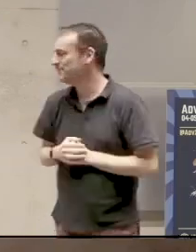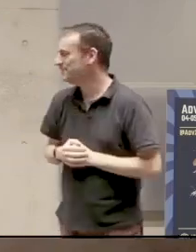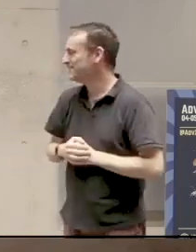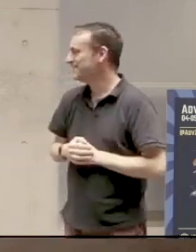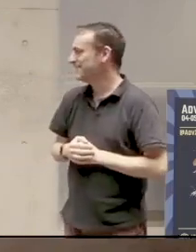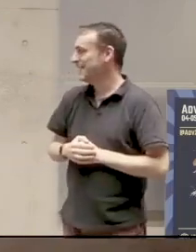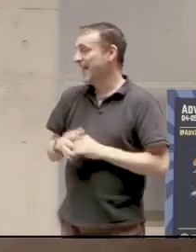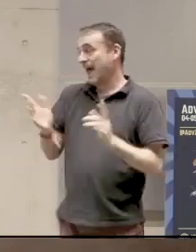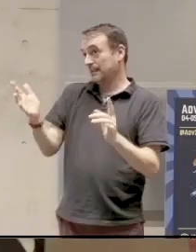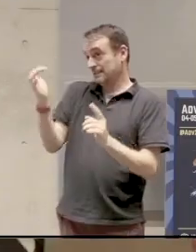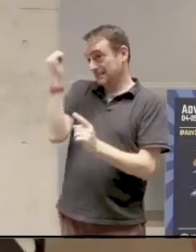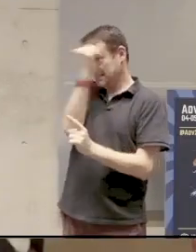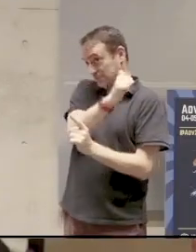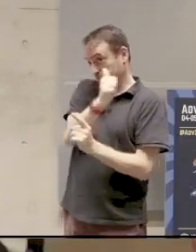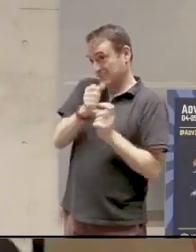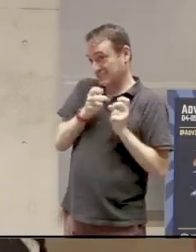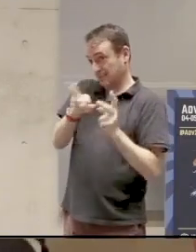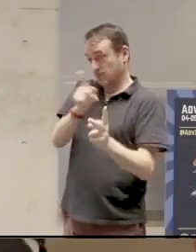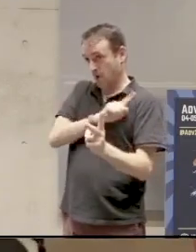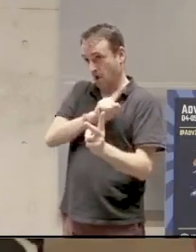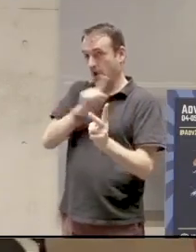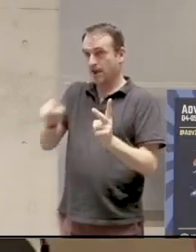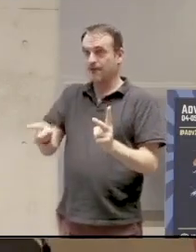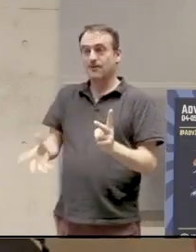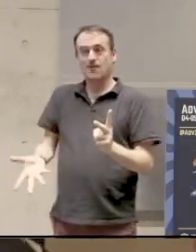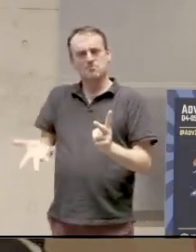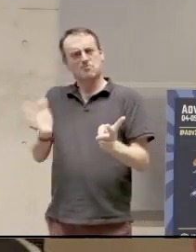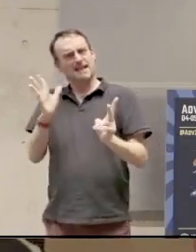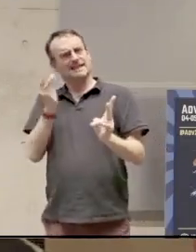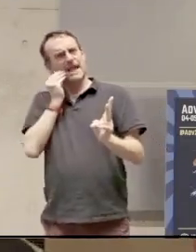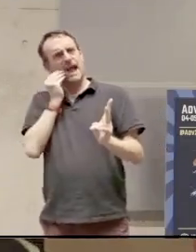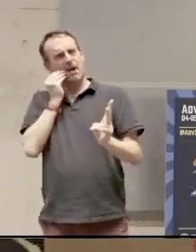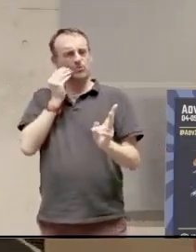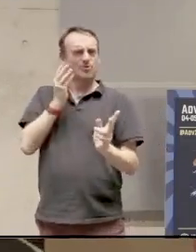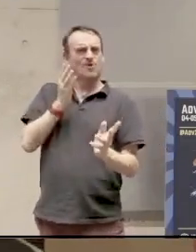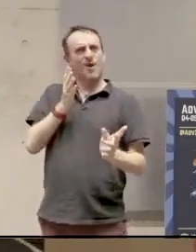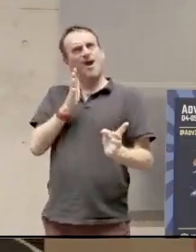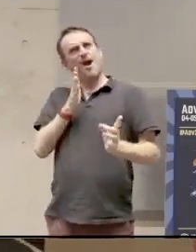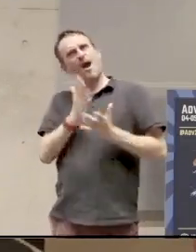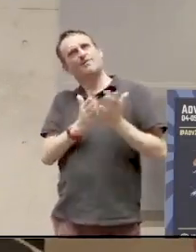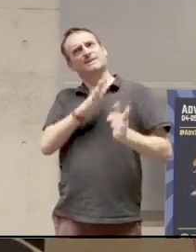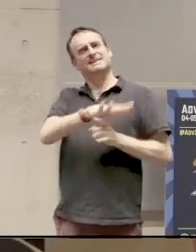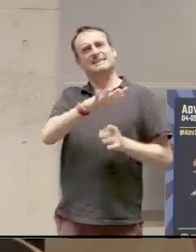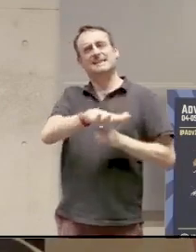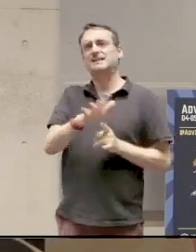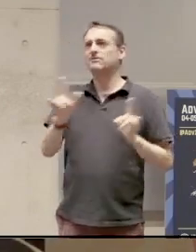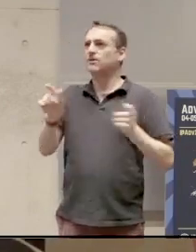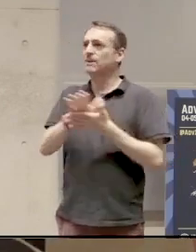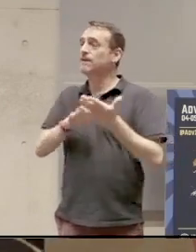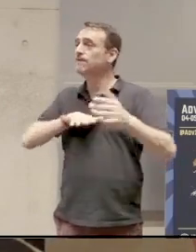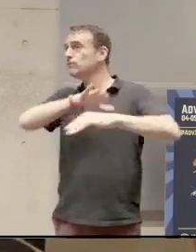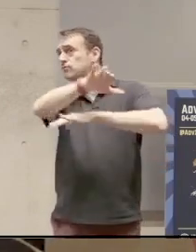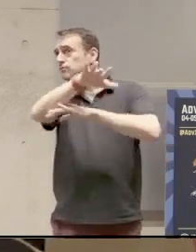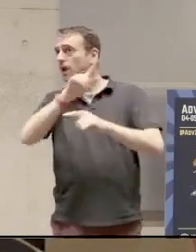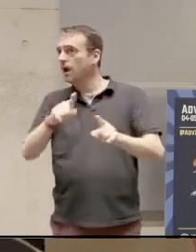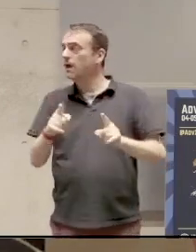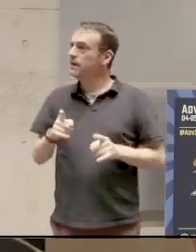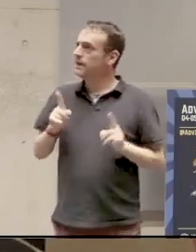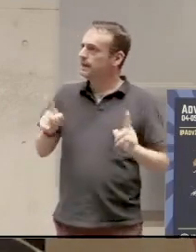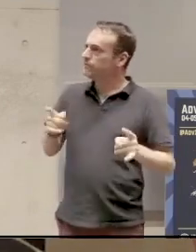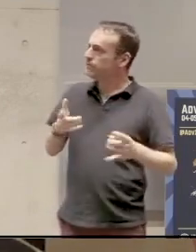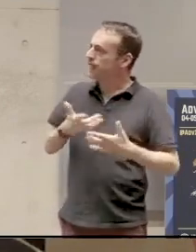the genius of this system is that while it may sound, half-hearted, what it will mean is that in future, even the